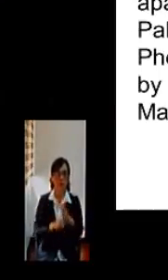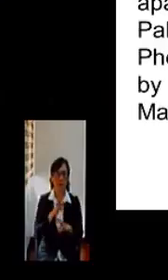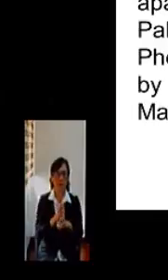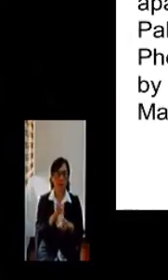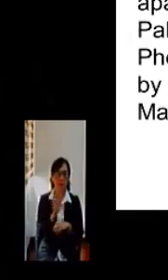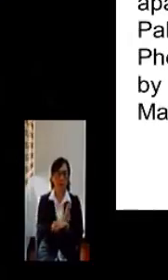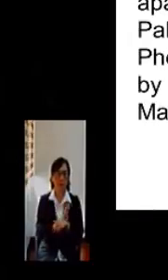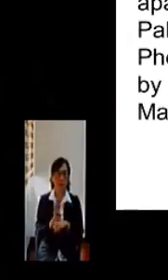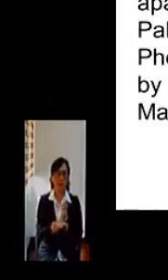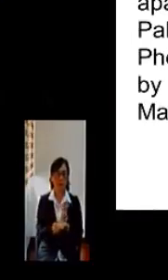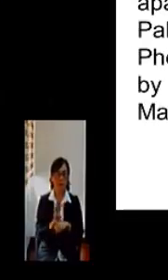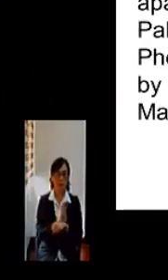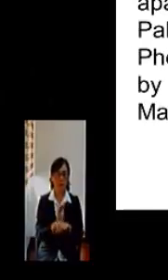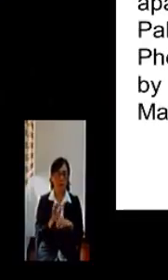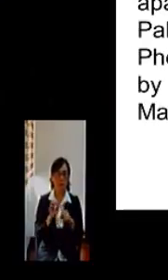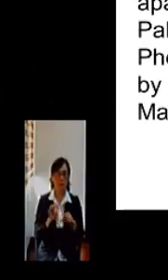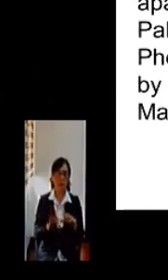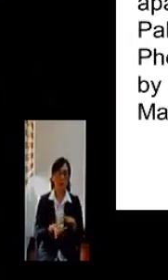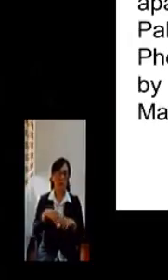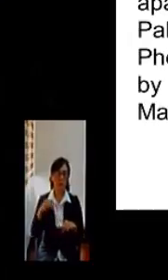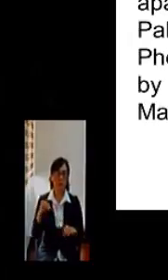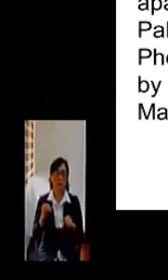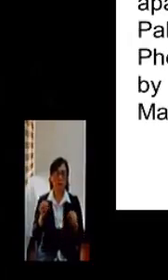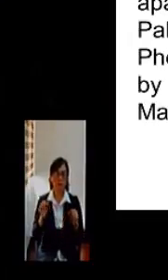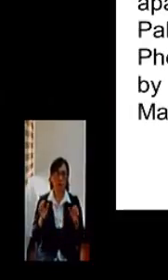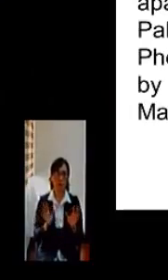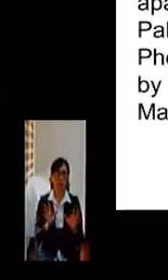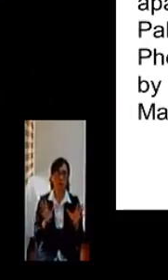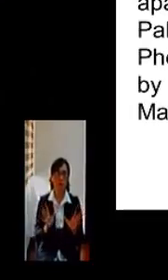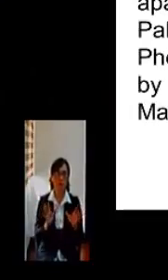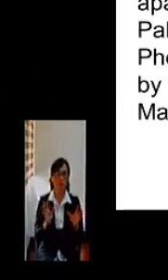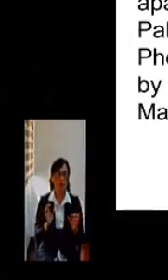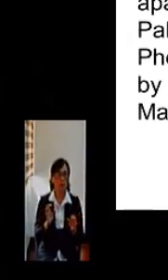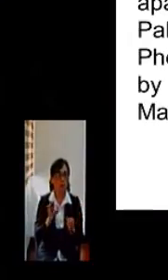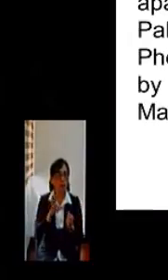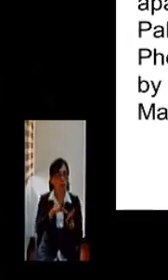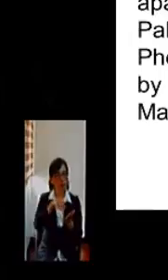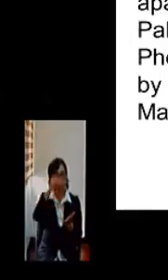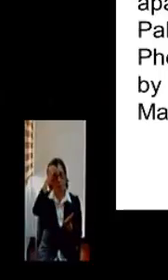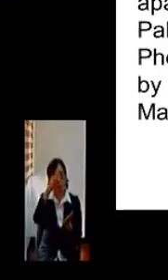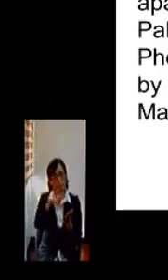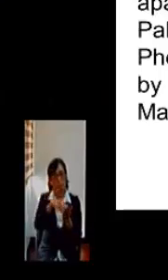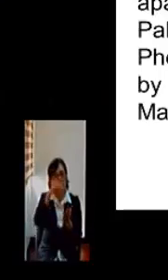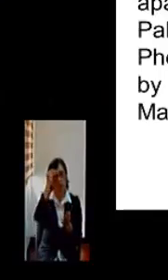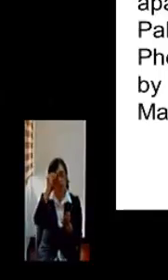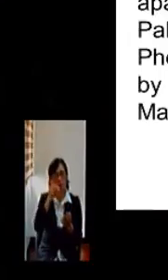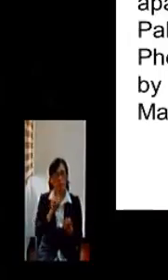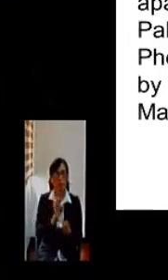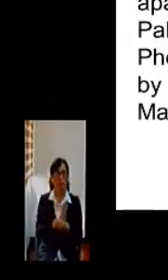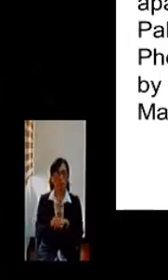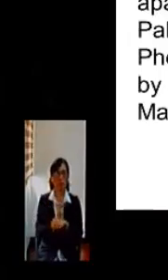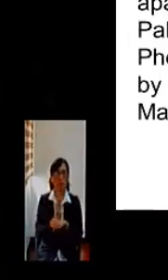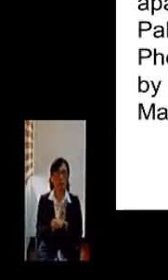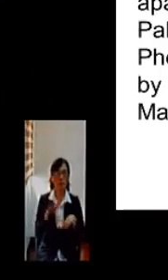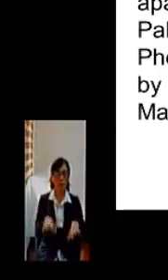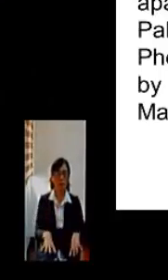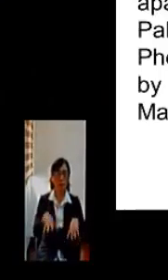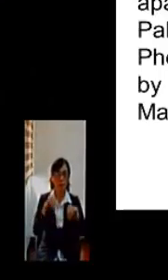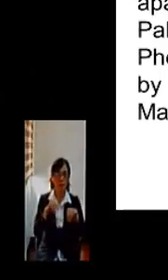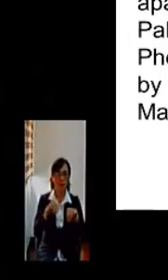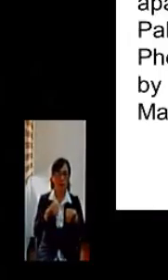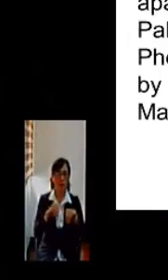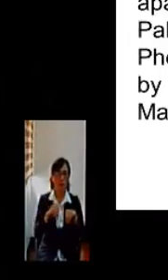external stimulus, and it's passed on through acquired learned behavior and adaptation. And